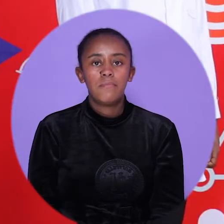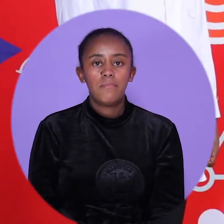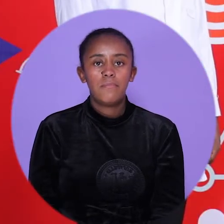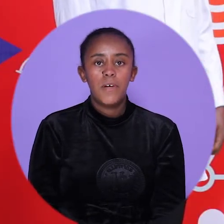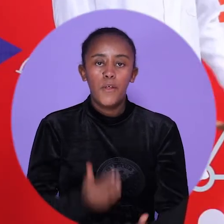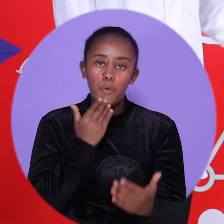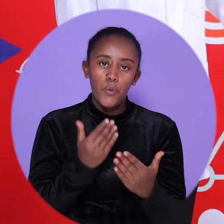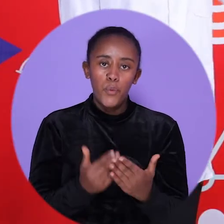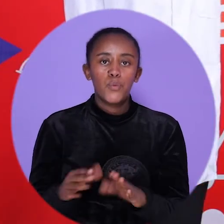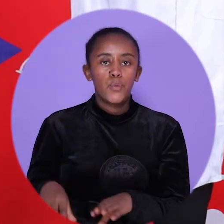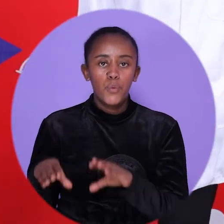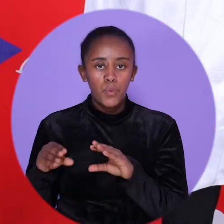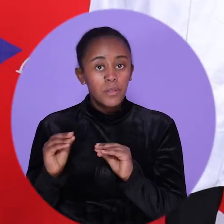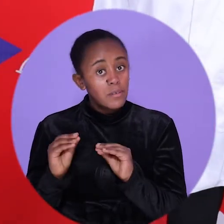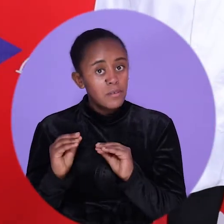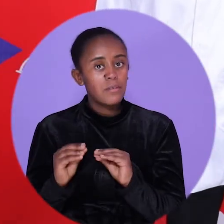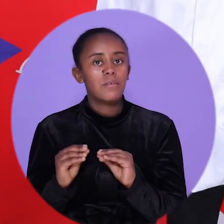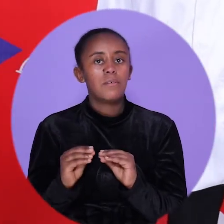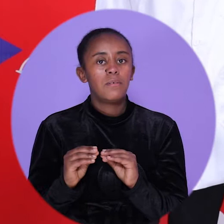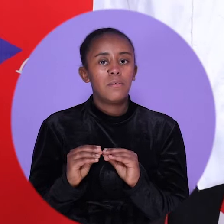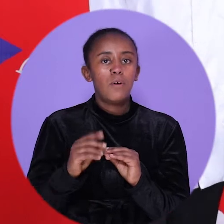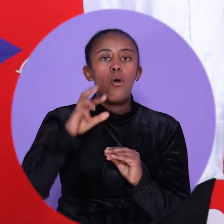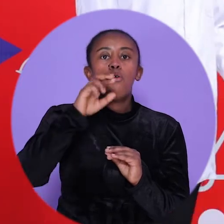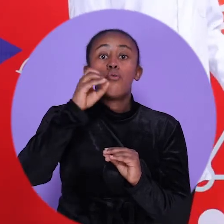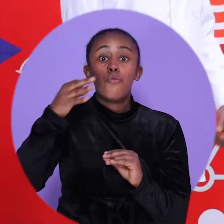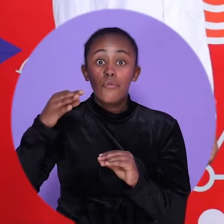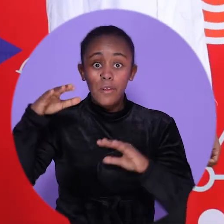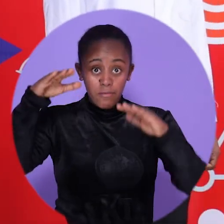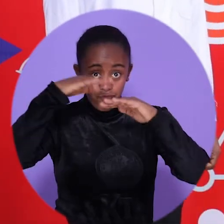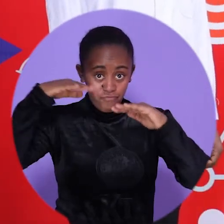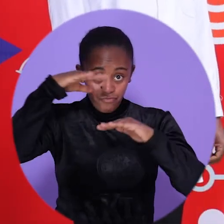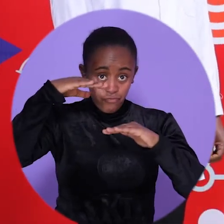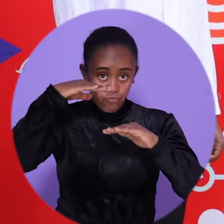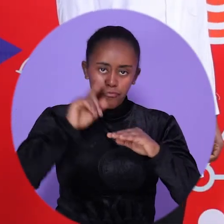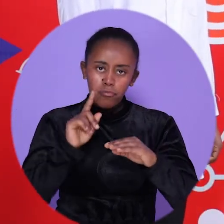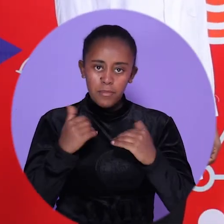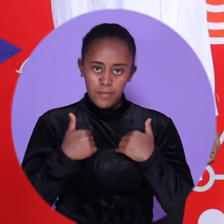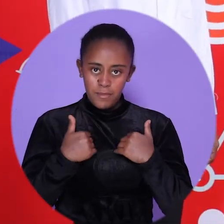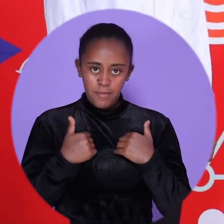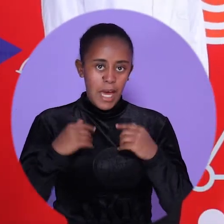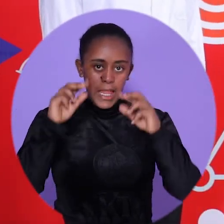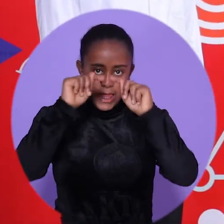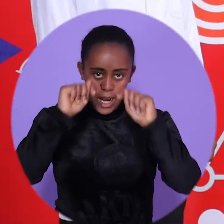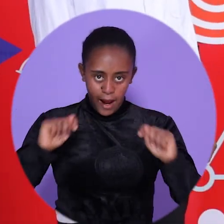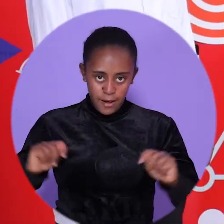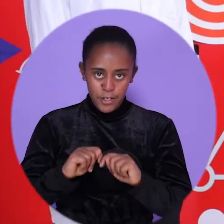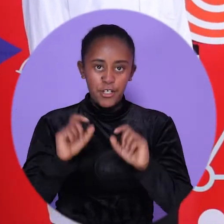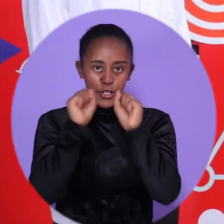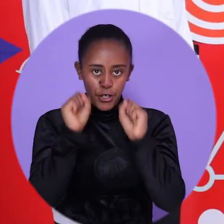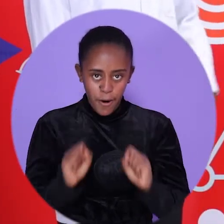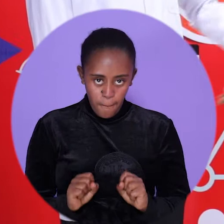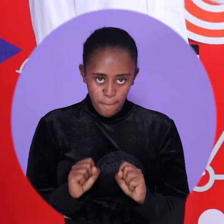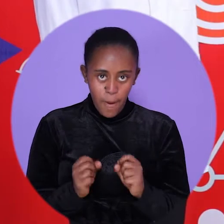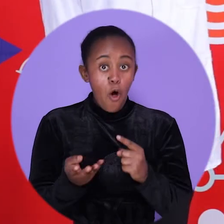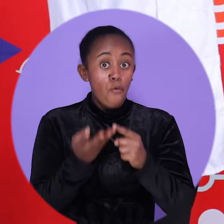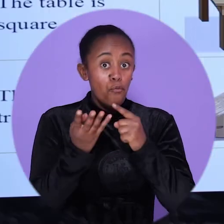Thank you, student. So when you look at the roof, it has a triangle shape. So let us go to the fourth